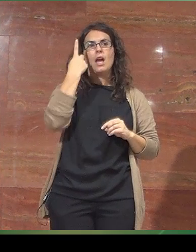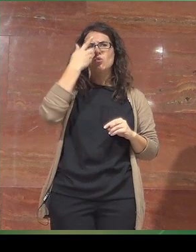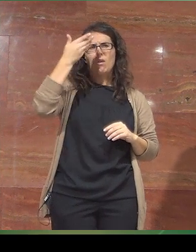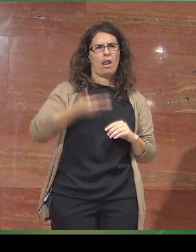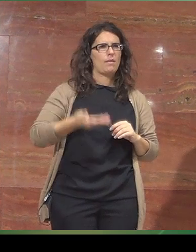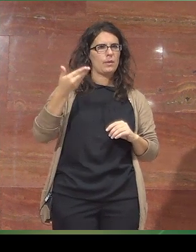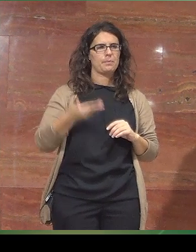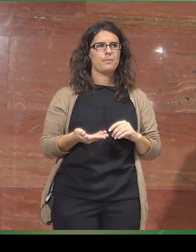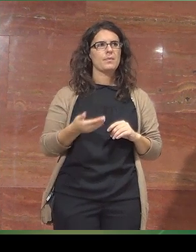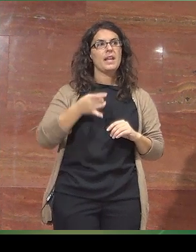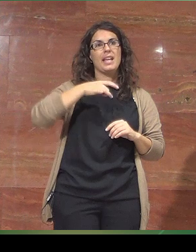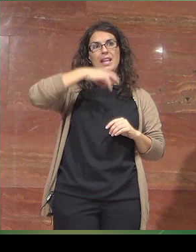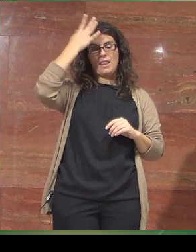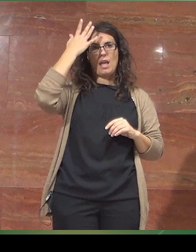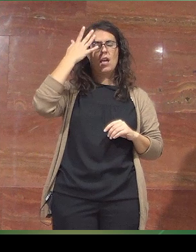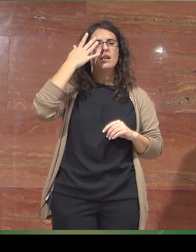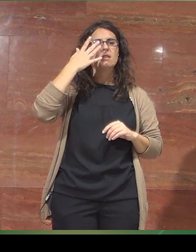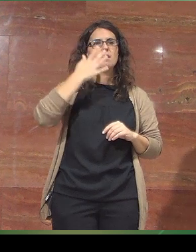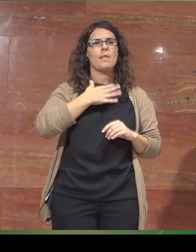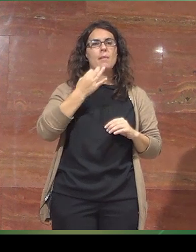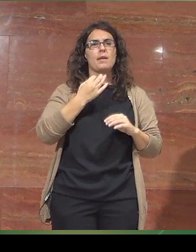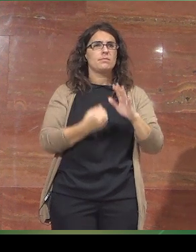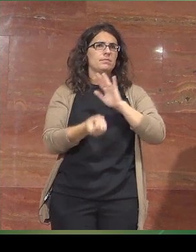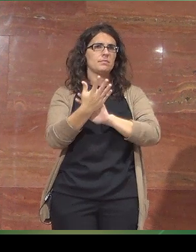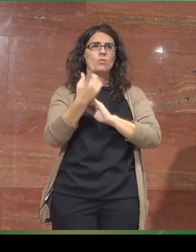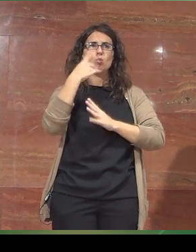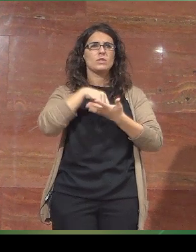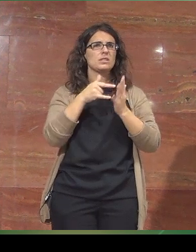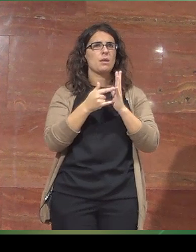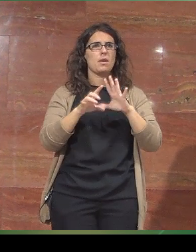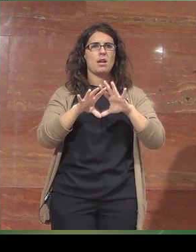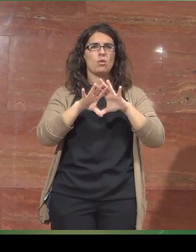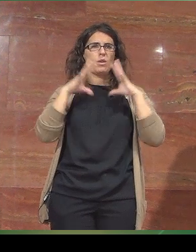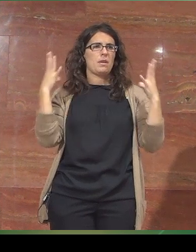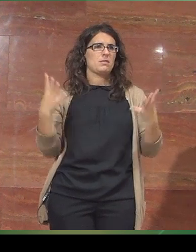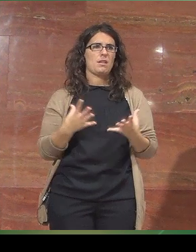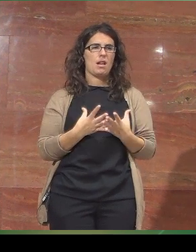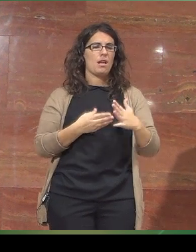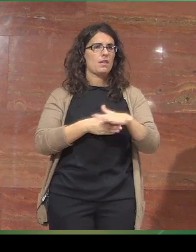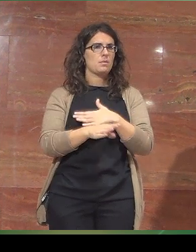the universal system, one that was accessible to all.